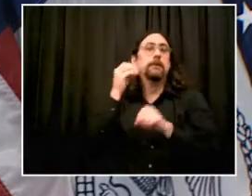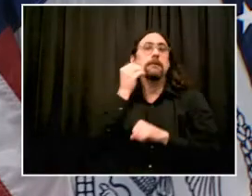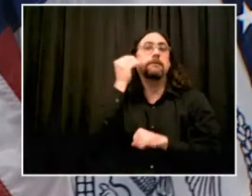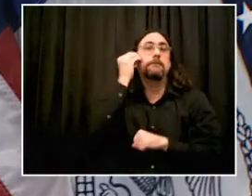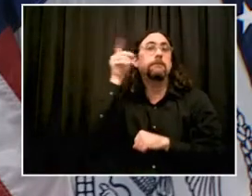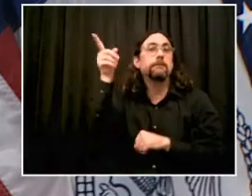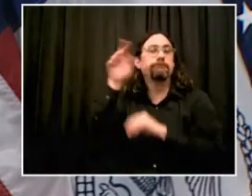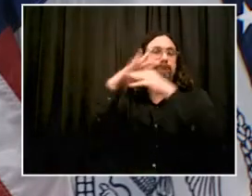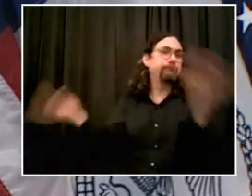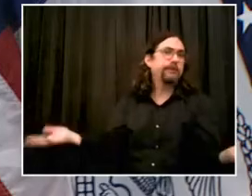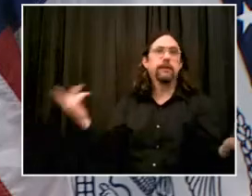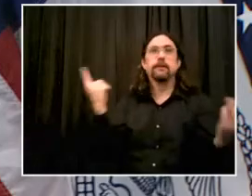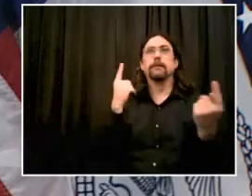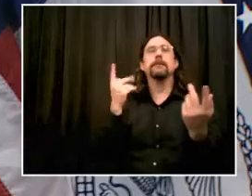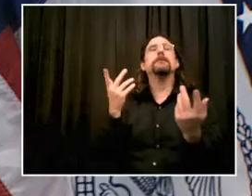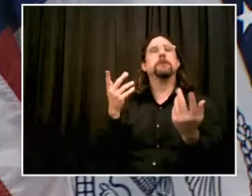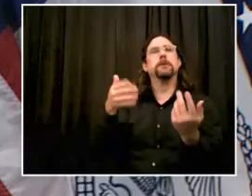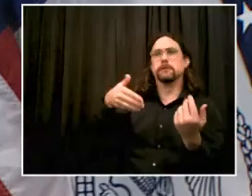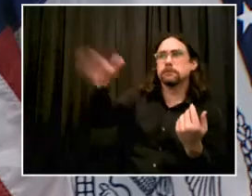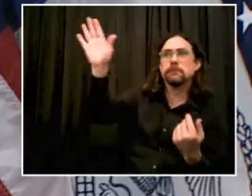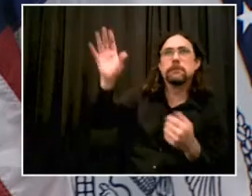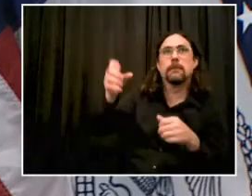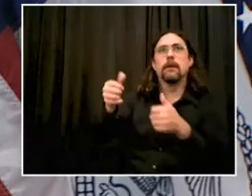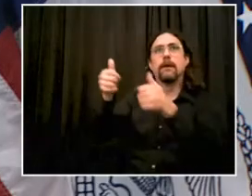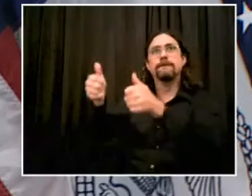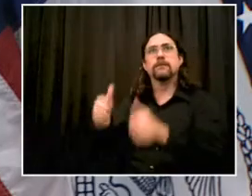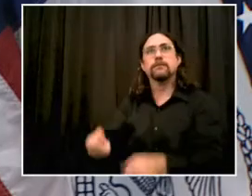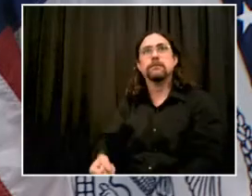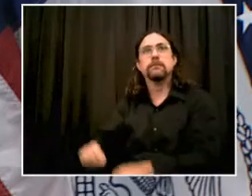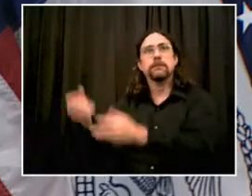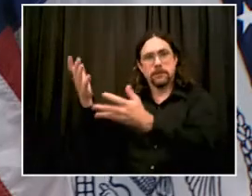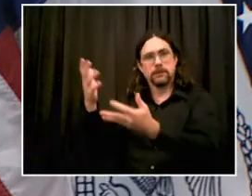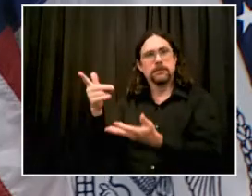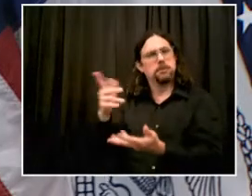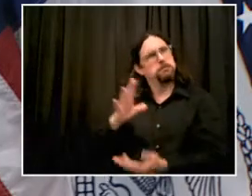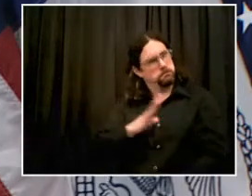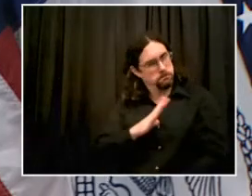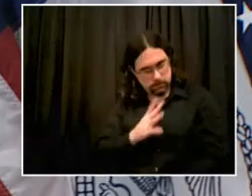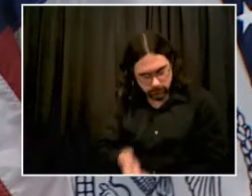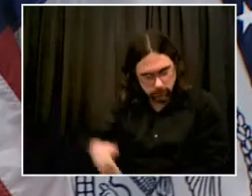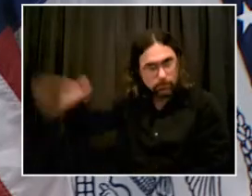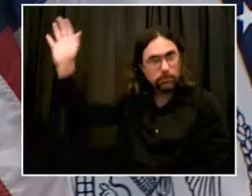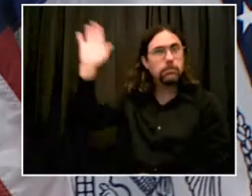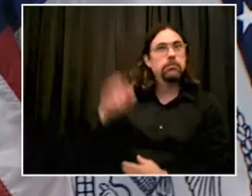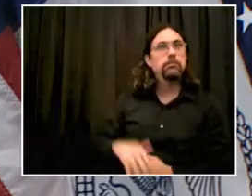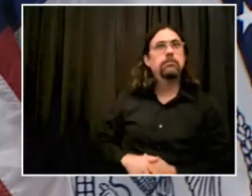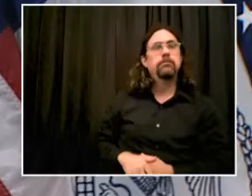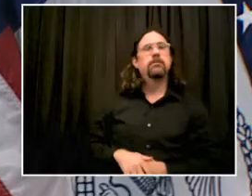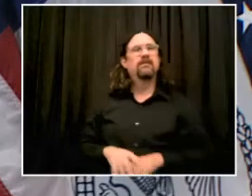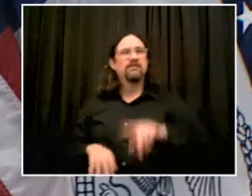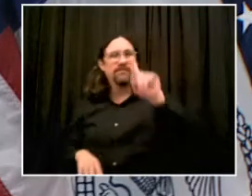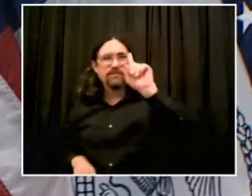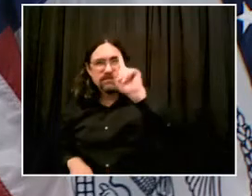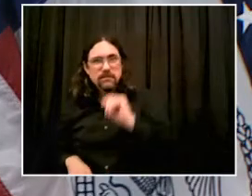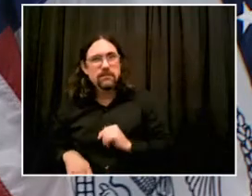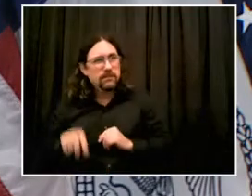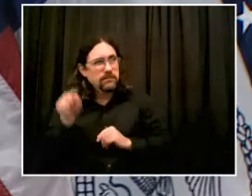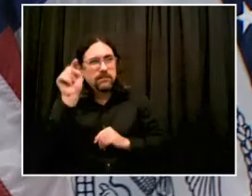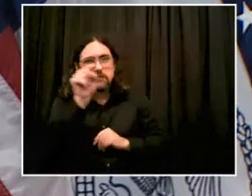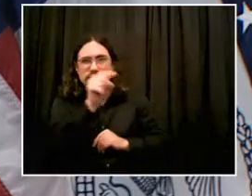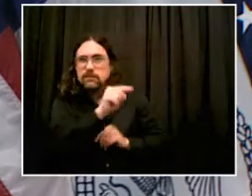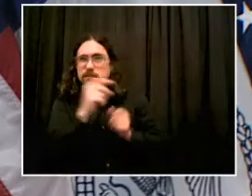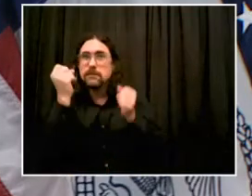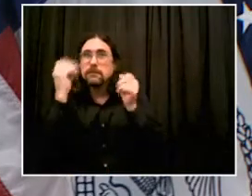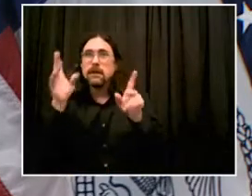payment plan and pay back their landlord in the future when they have the resources over time. Because if people are evicted